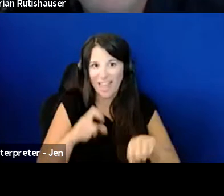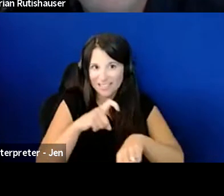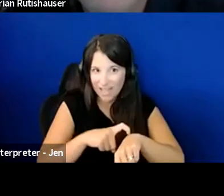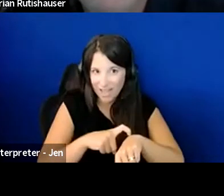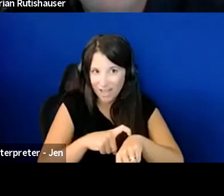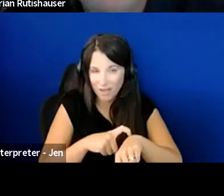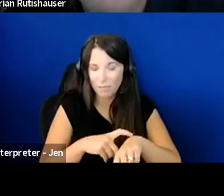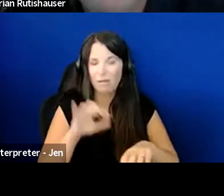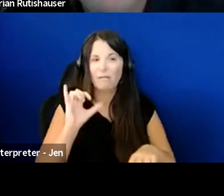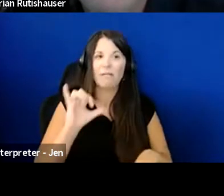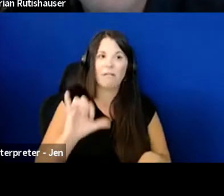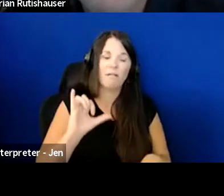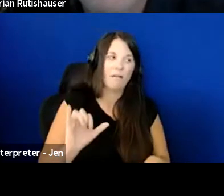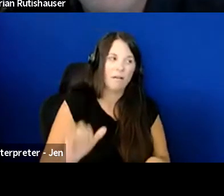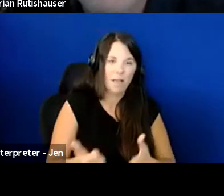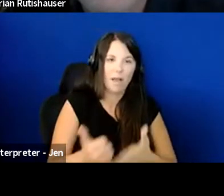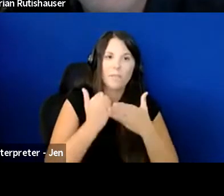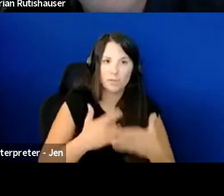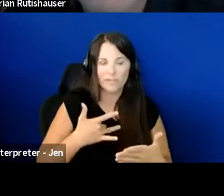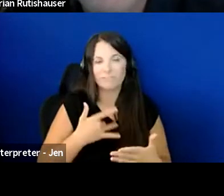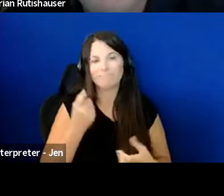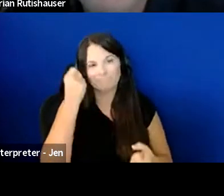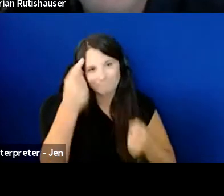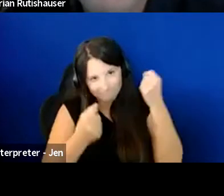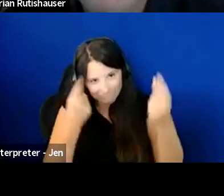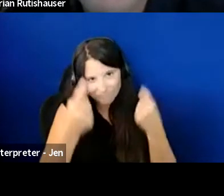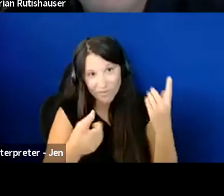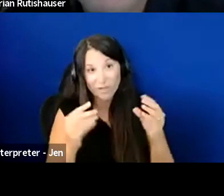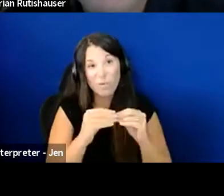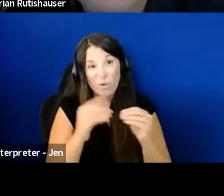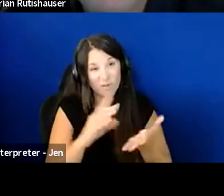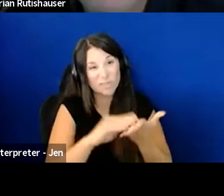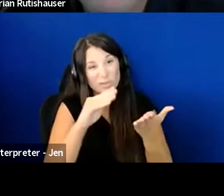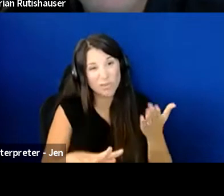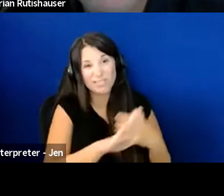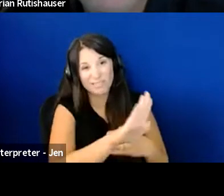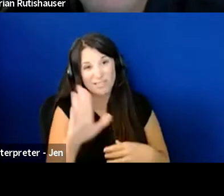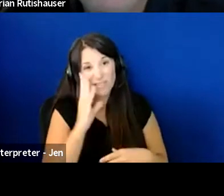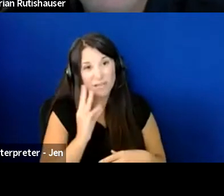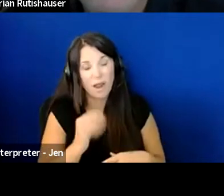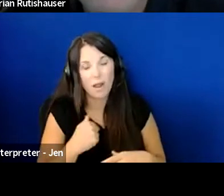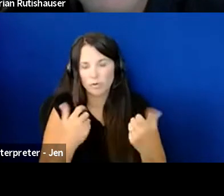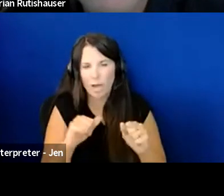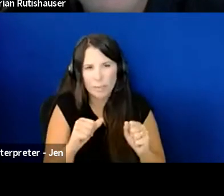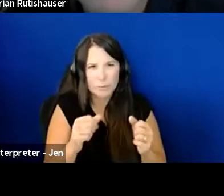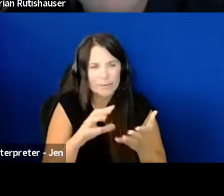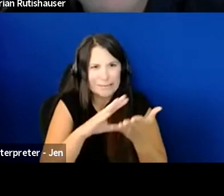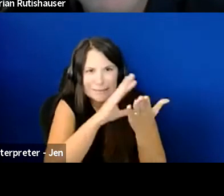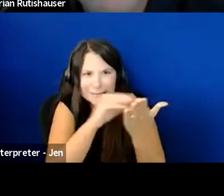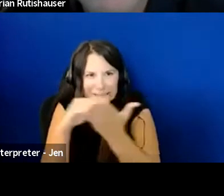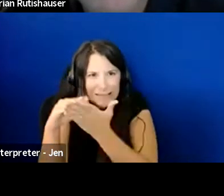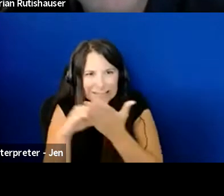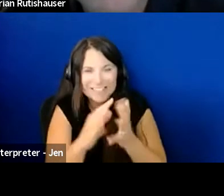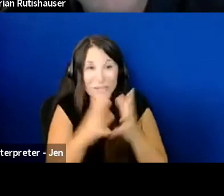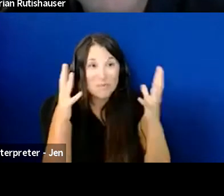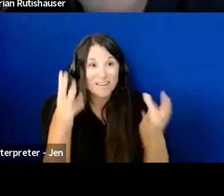what the students were going through, like Stacy said, right? Like I was trying to absorb so much information in such a short period of time, and that's exactly what our students do